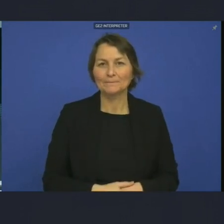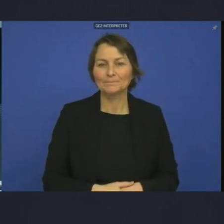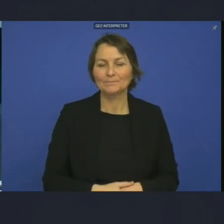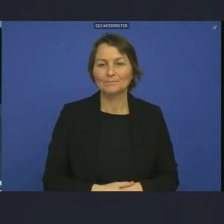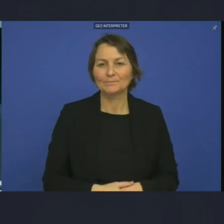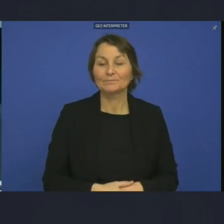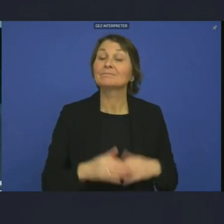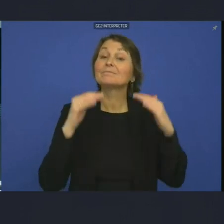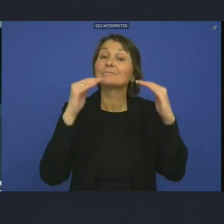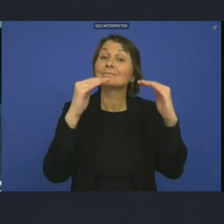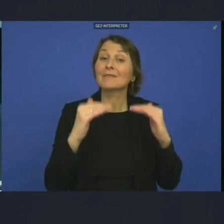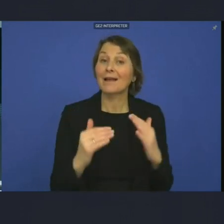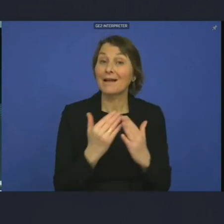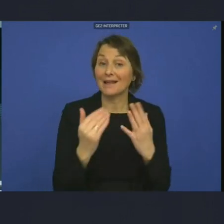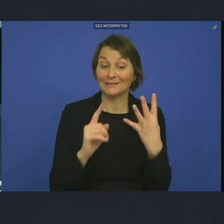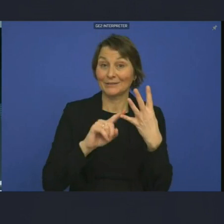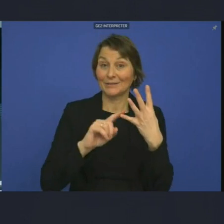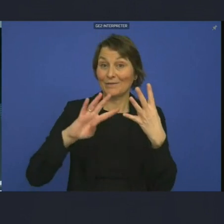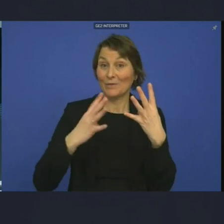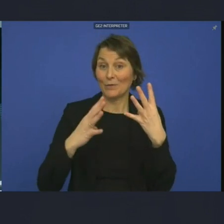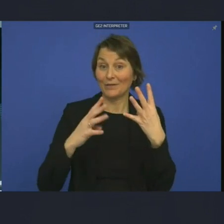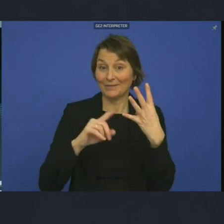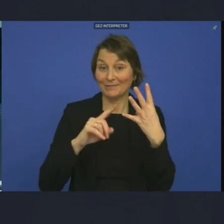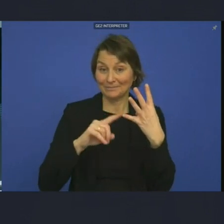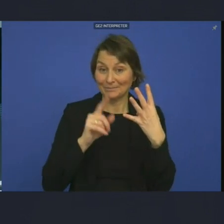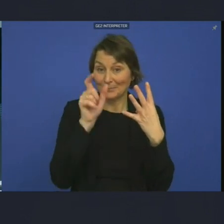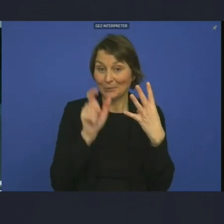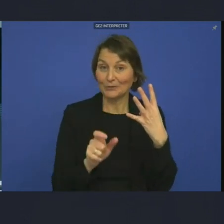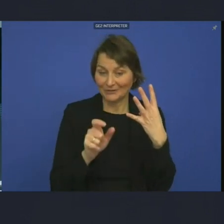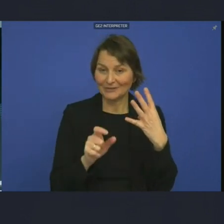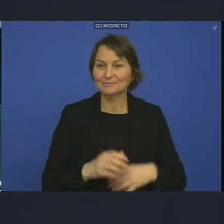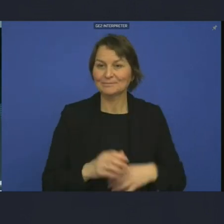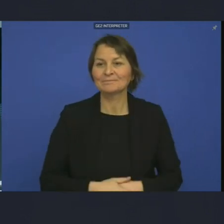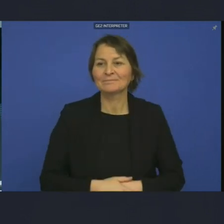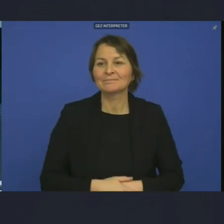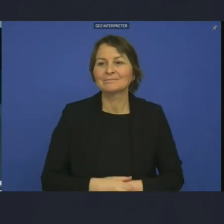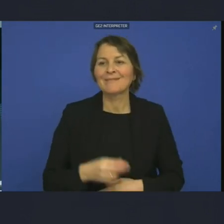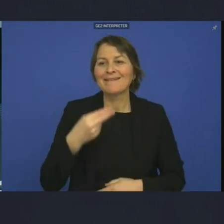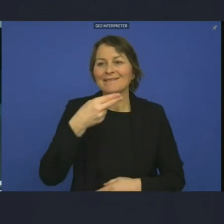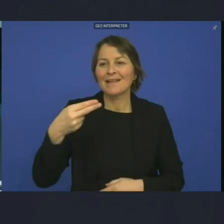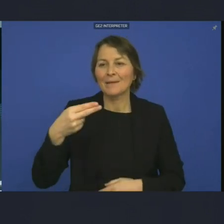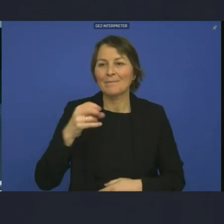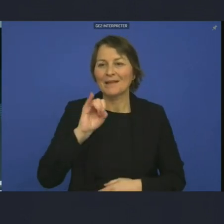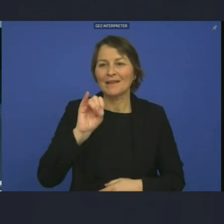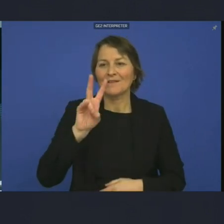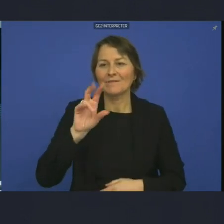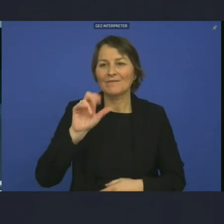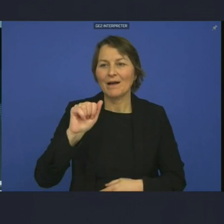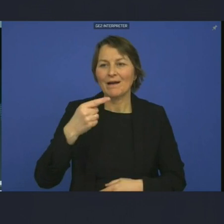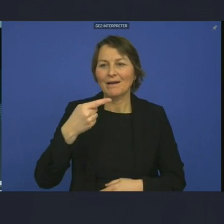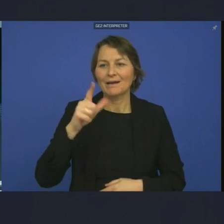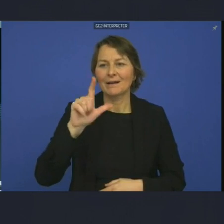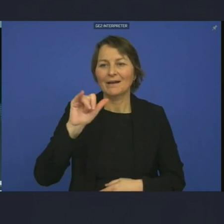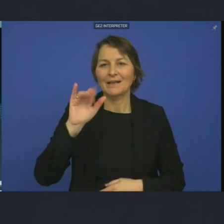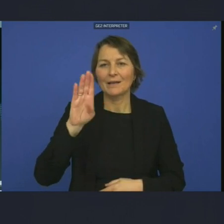in the cloud somewhere Eva Glibo, who is unfortunately not with us here in the room, but she